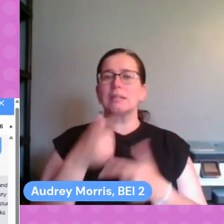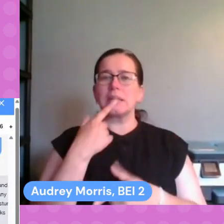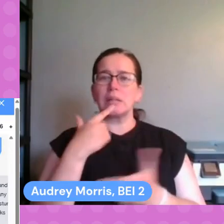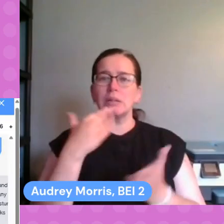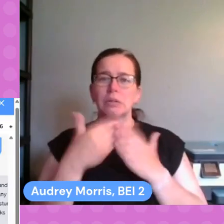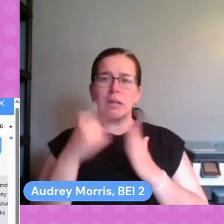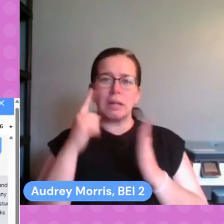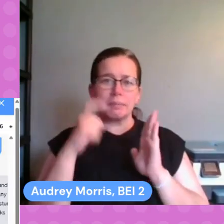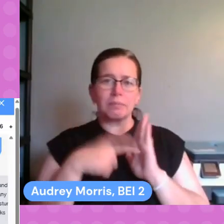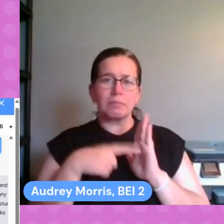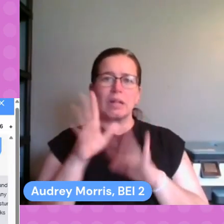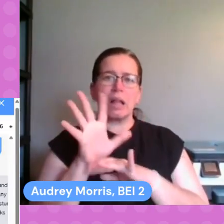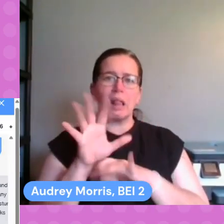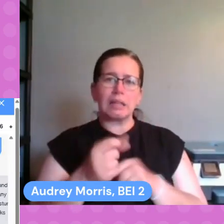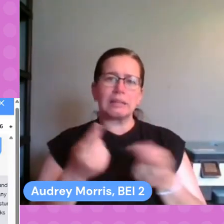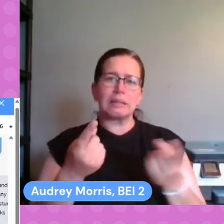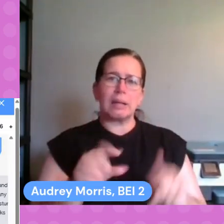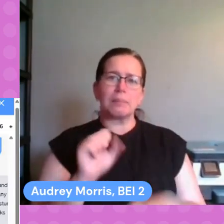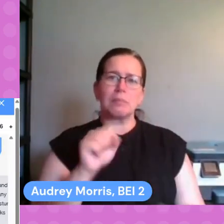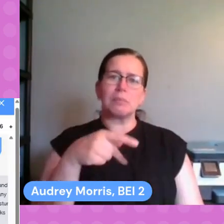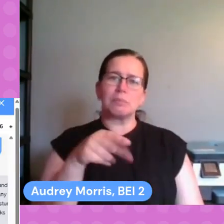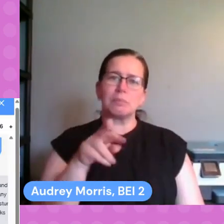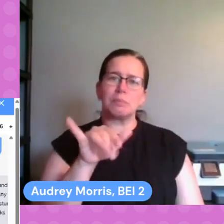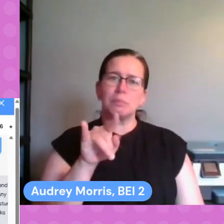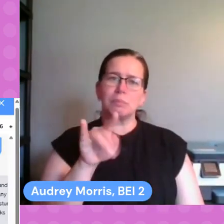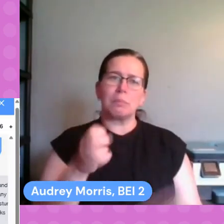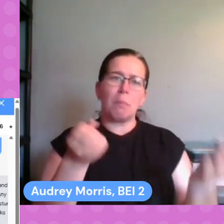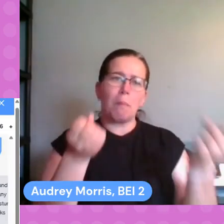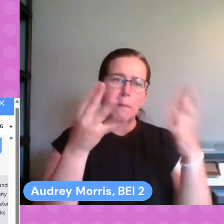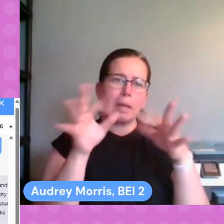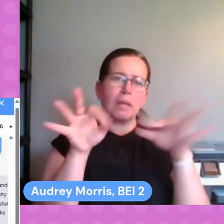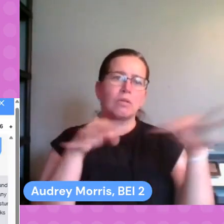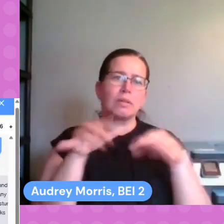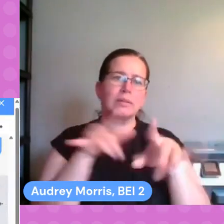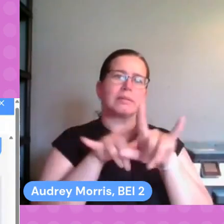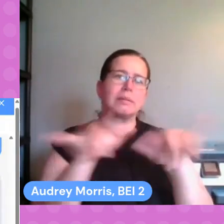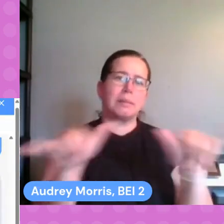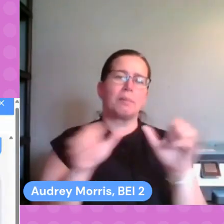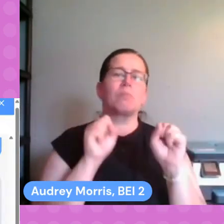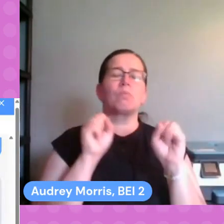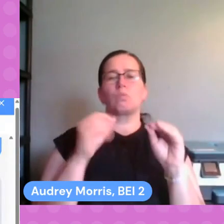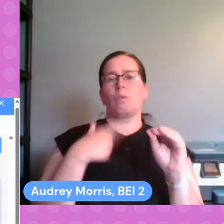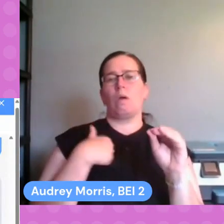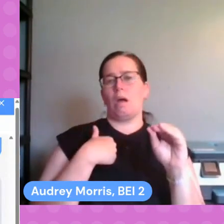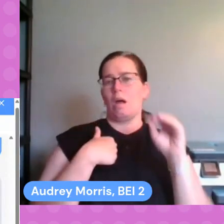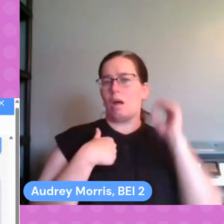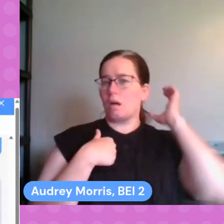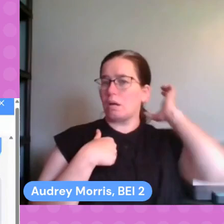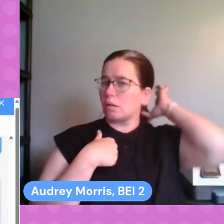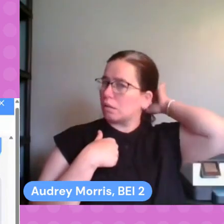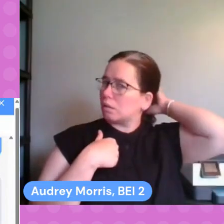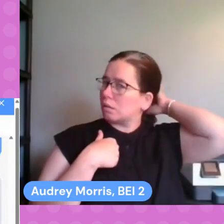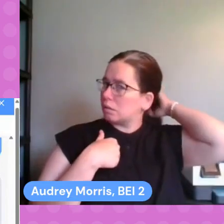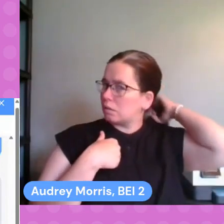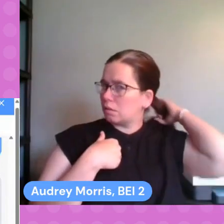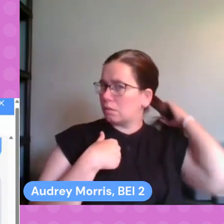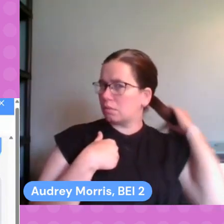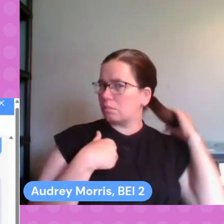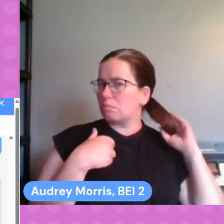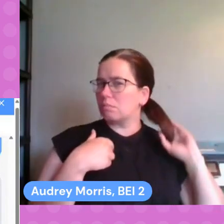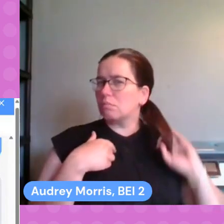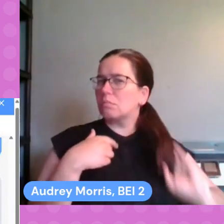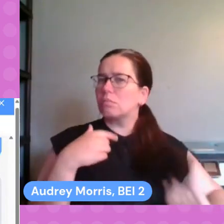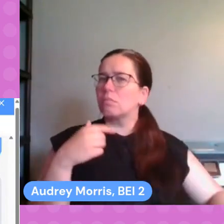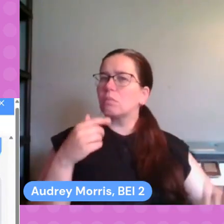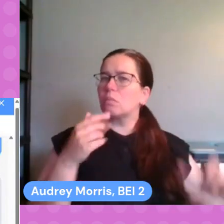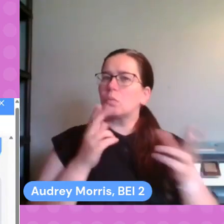case. What happens? Sprite gets too many instructions at once. And so I'm going to, I'll speed up a little bit so we have time